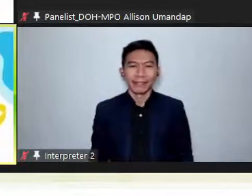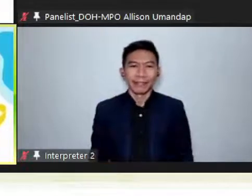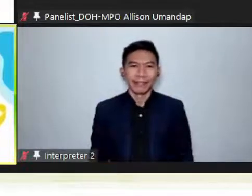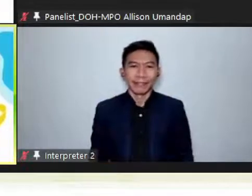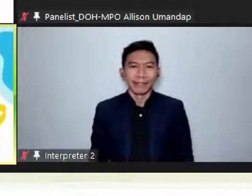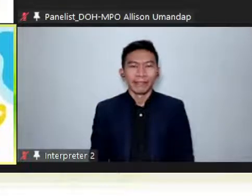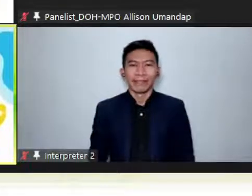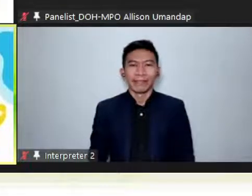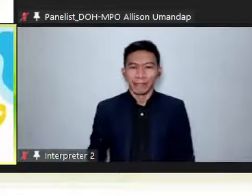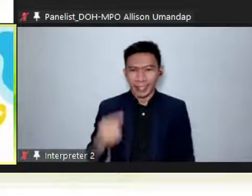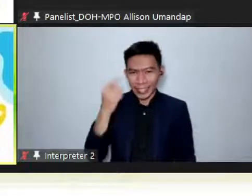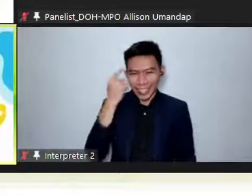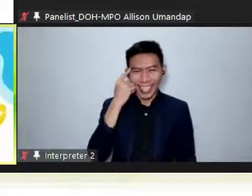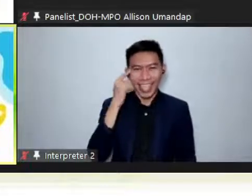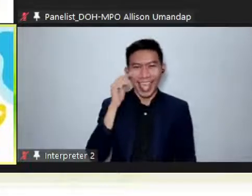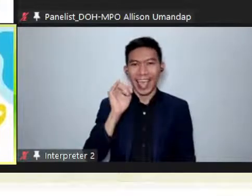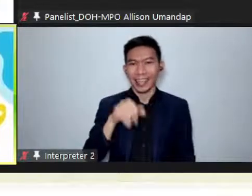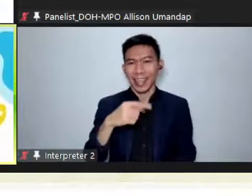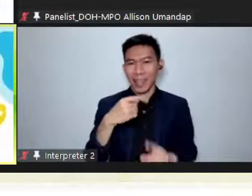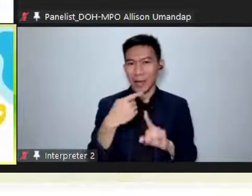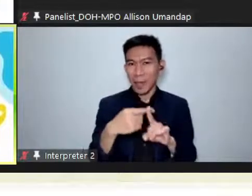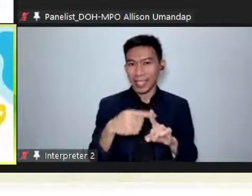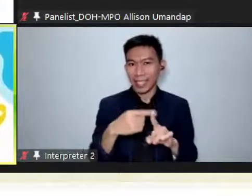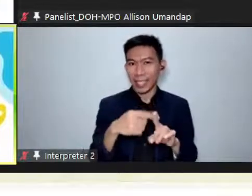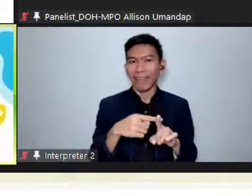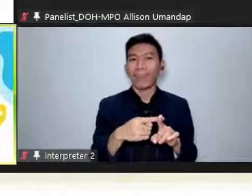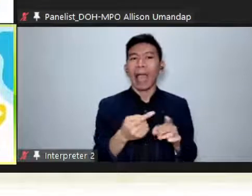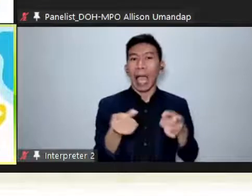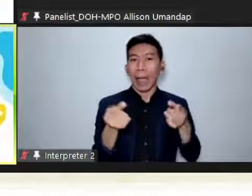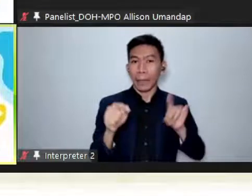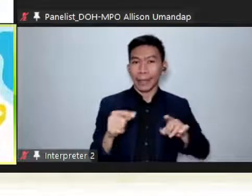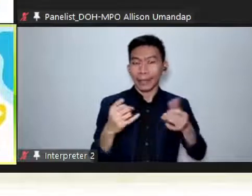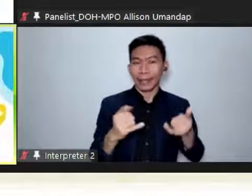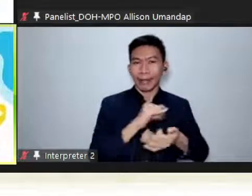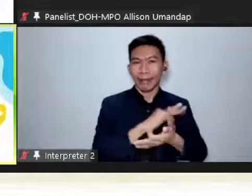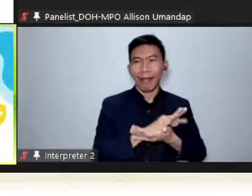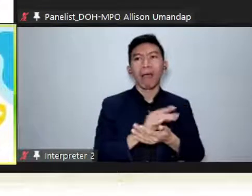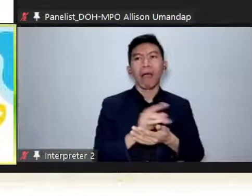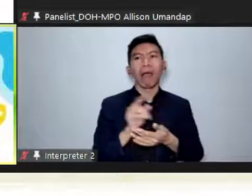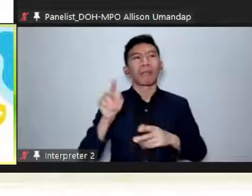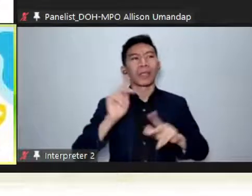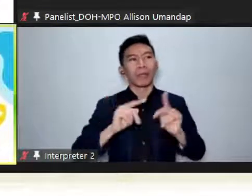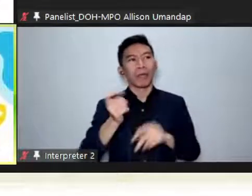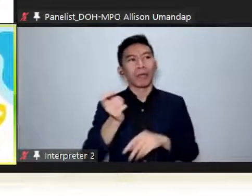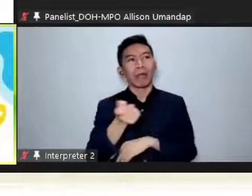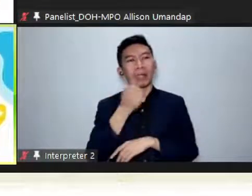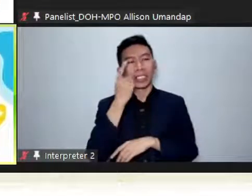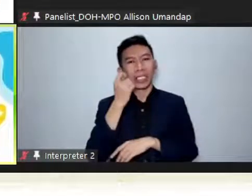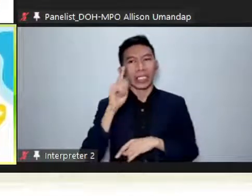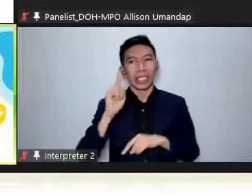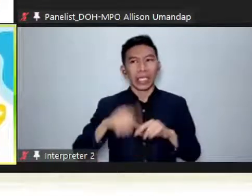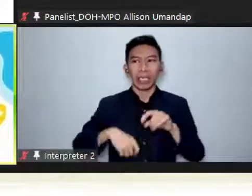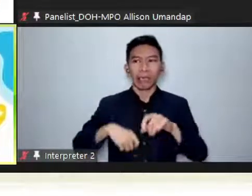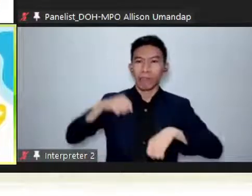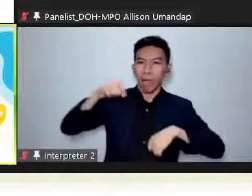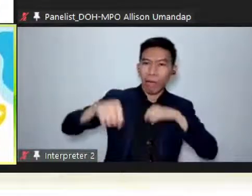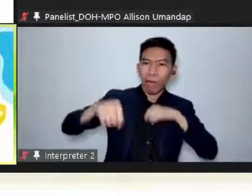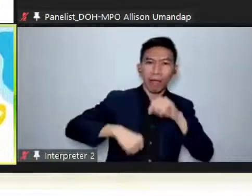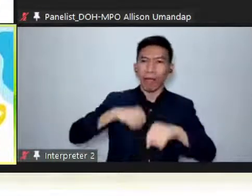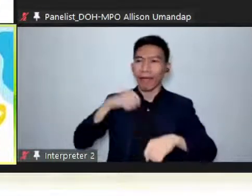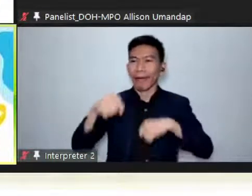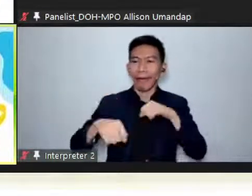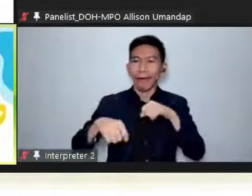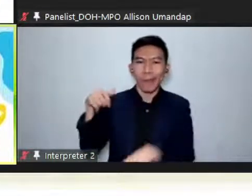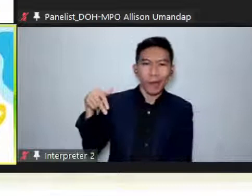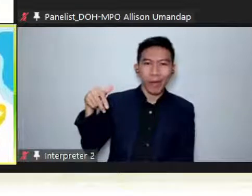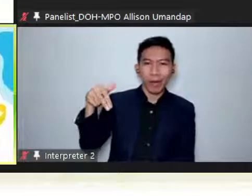perhaps positive things that came out of the pandemic, is realizing that people can't walk or bike to work because it's just so